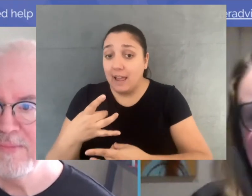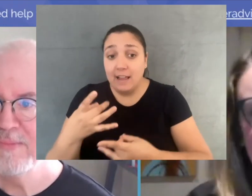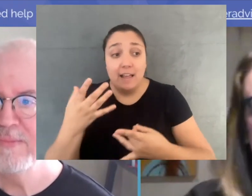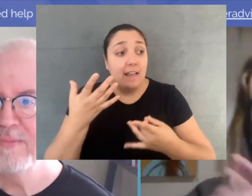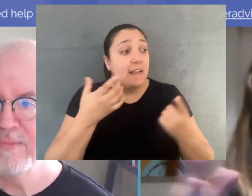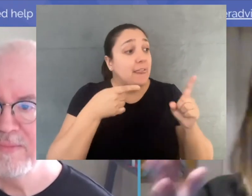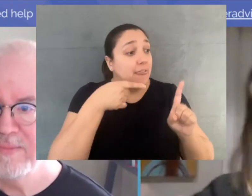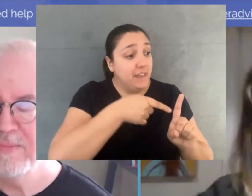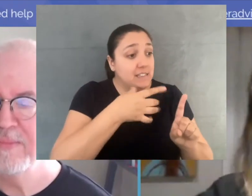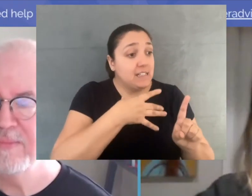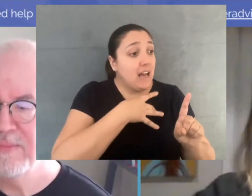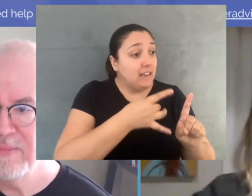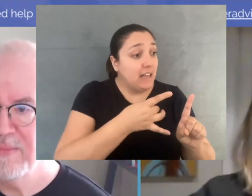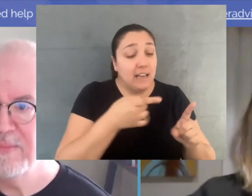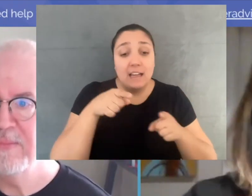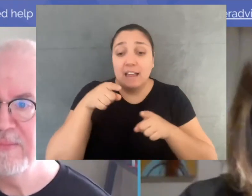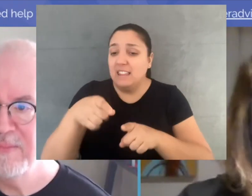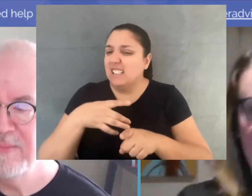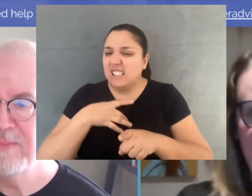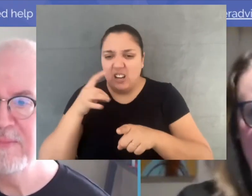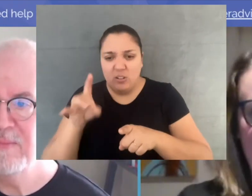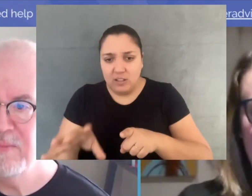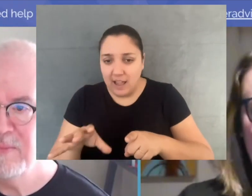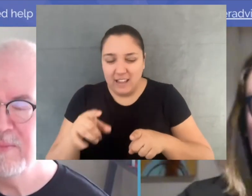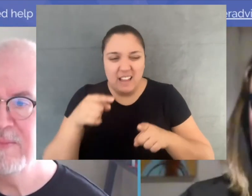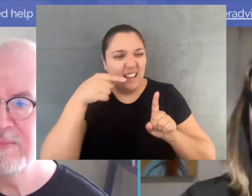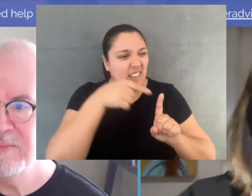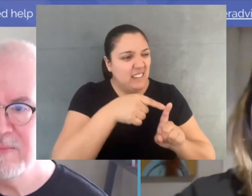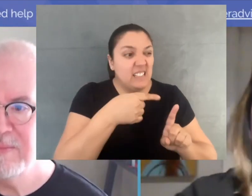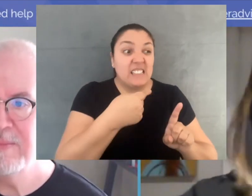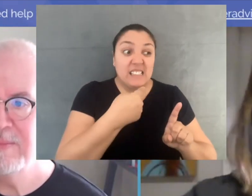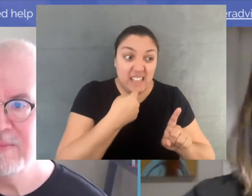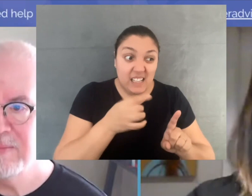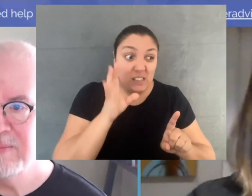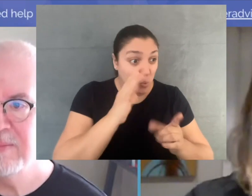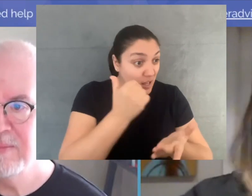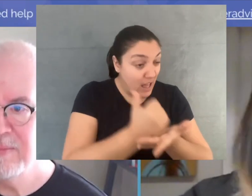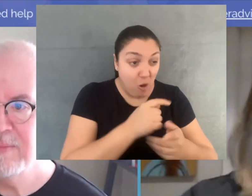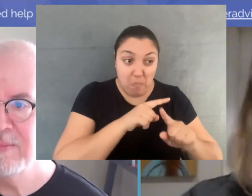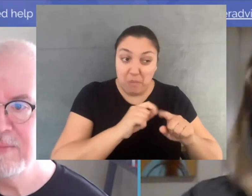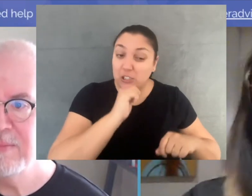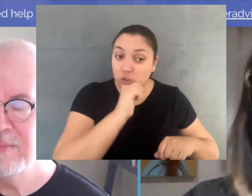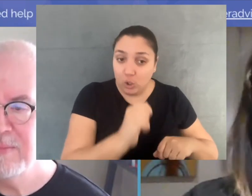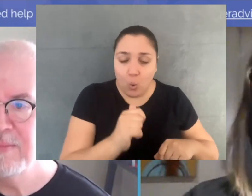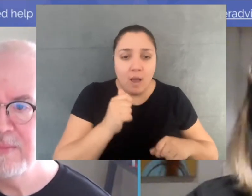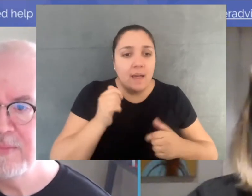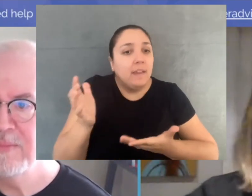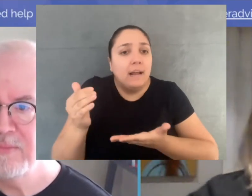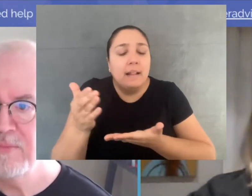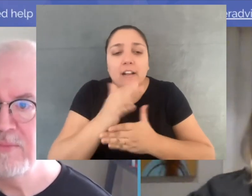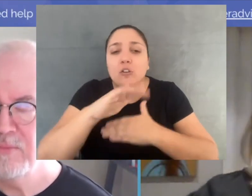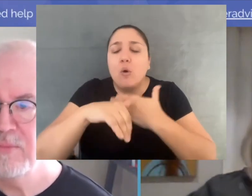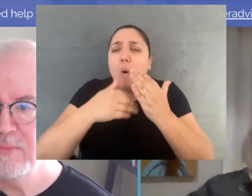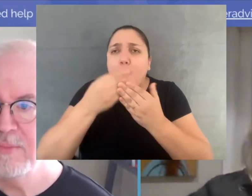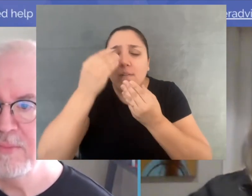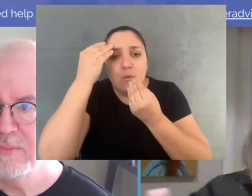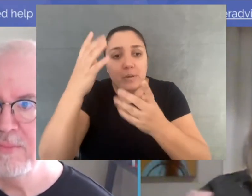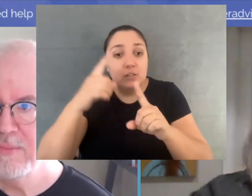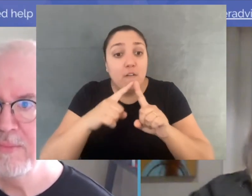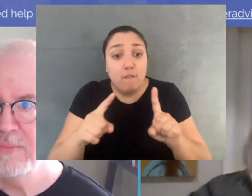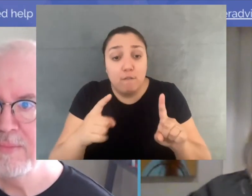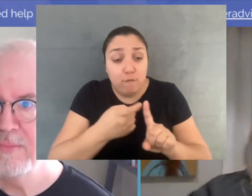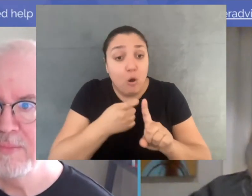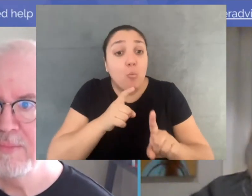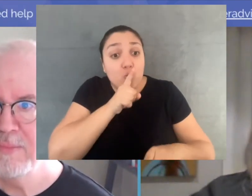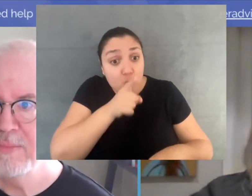I like, this is what I use every day, this is what I don't like, this is the technology that says it will work for me and does not. So they collected